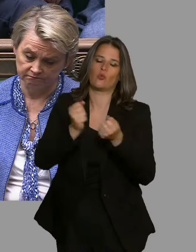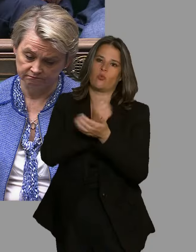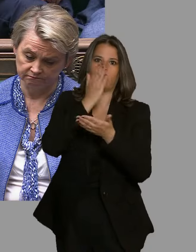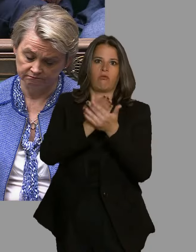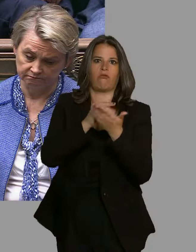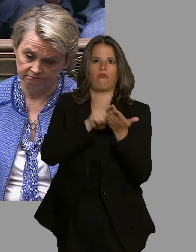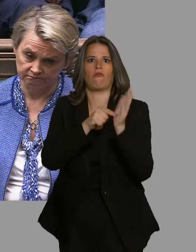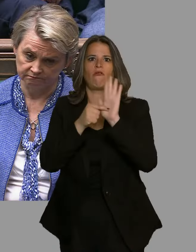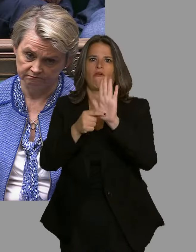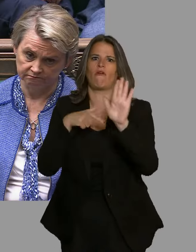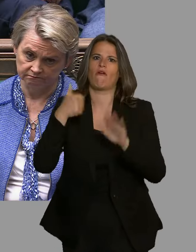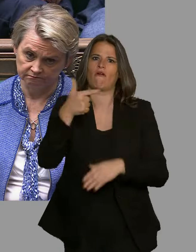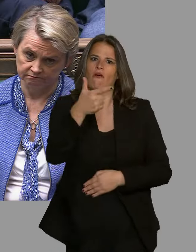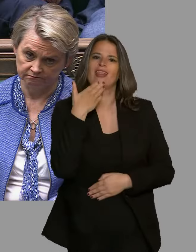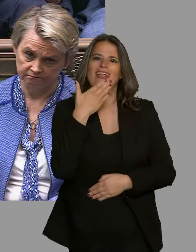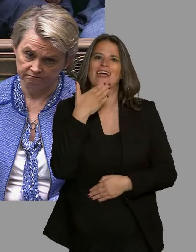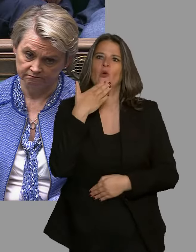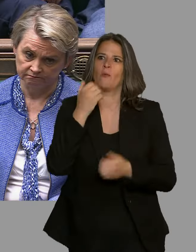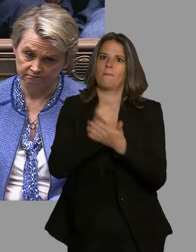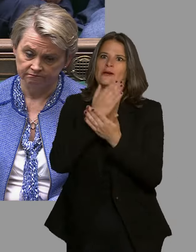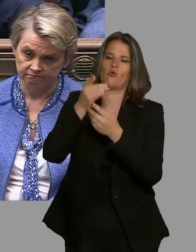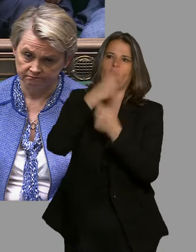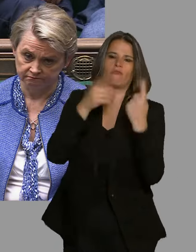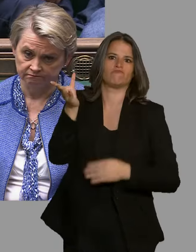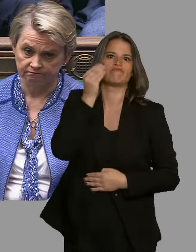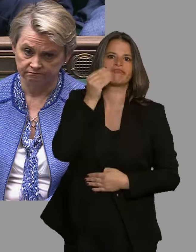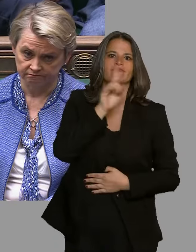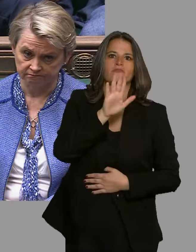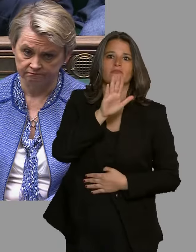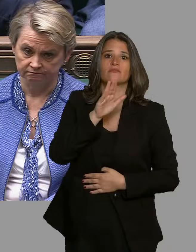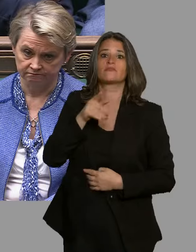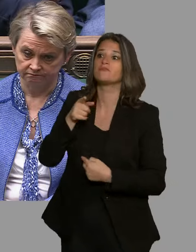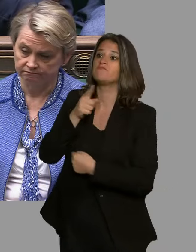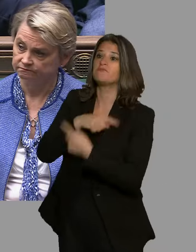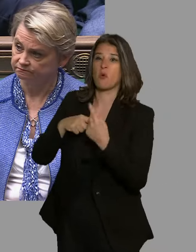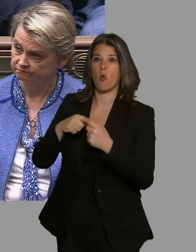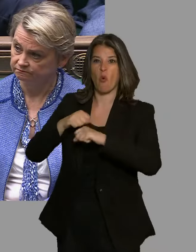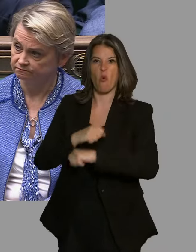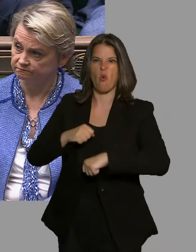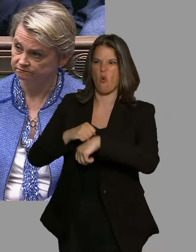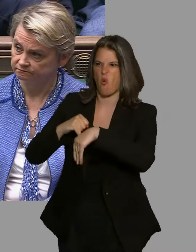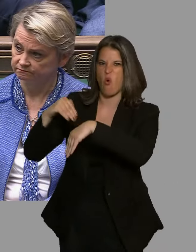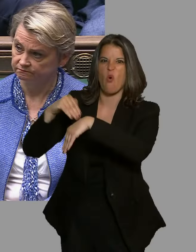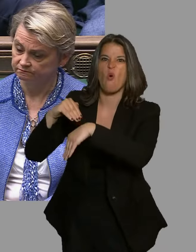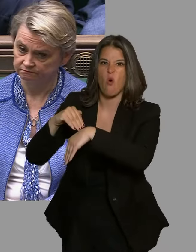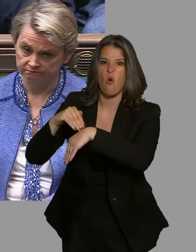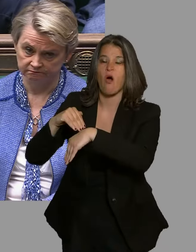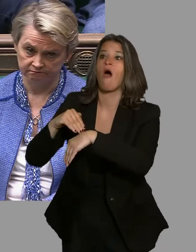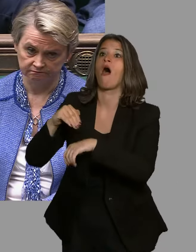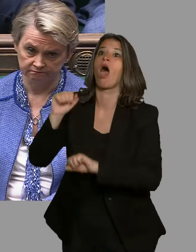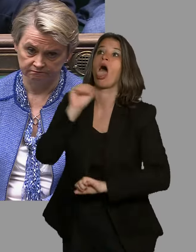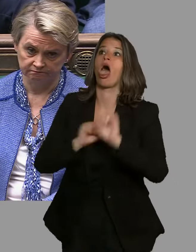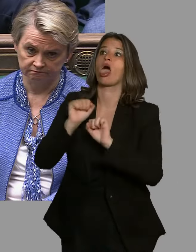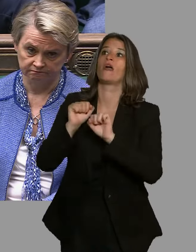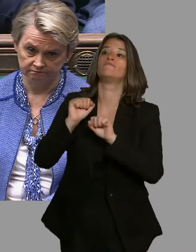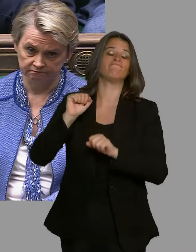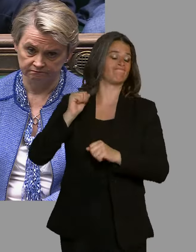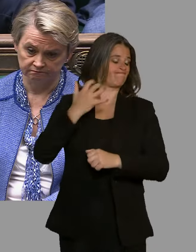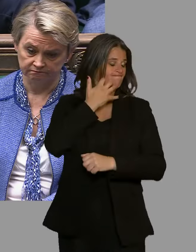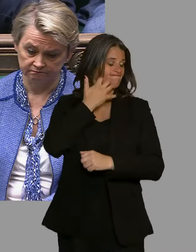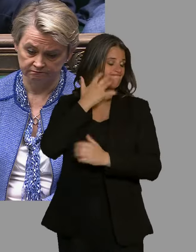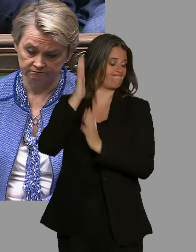huge impact on their lives, and that's why we will force offenders to attend the sentencing hearings with longer sentences, unlimited fines and prison